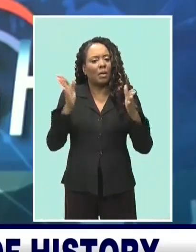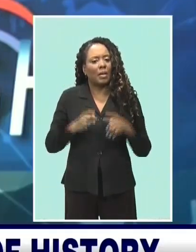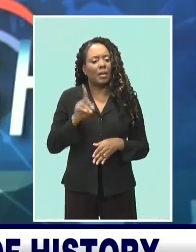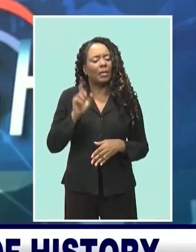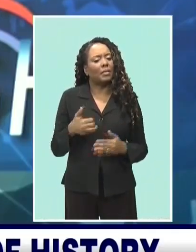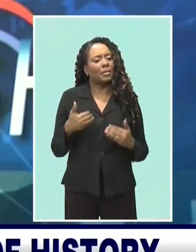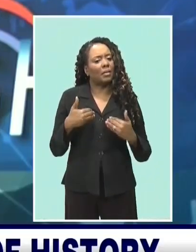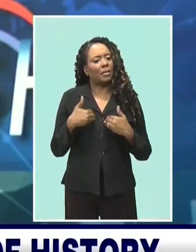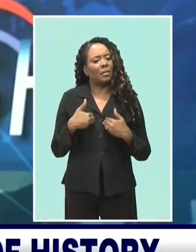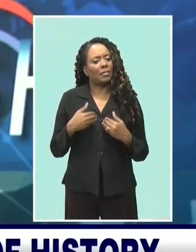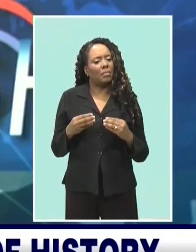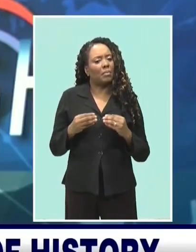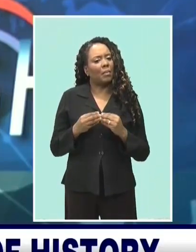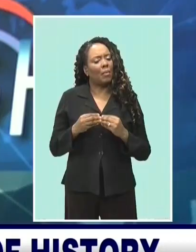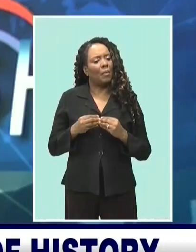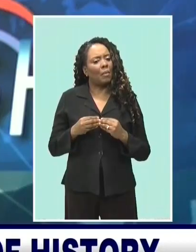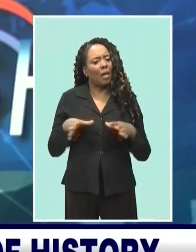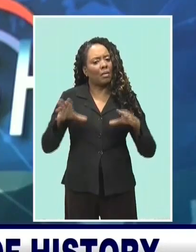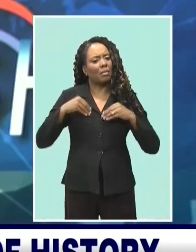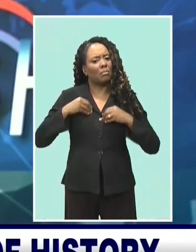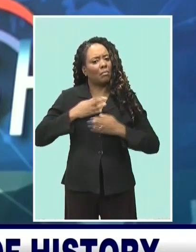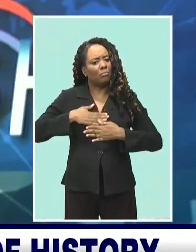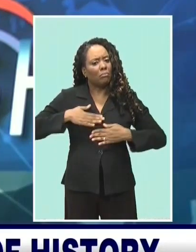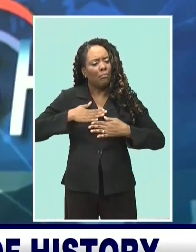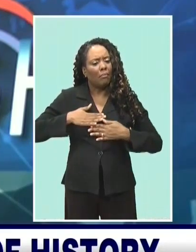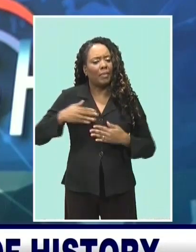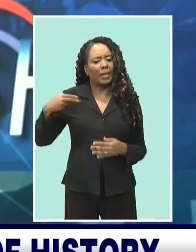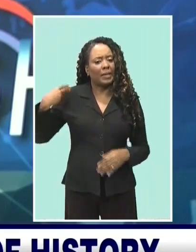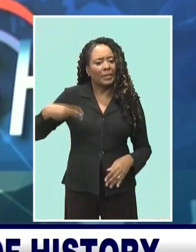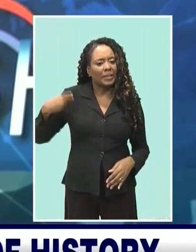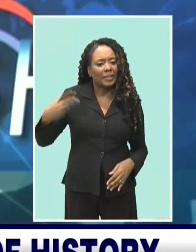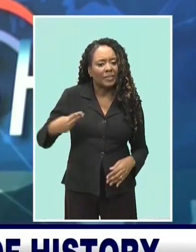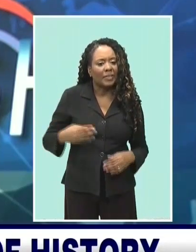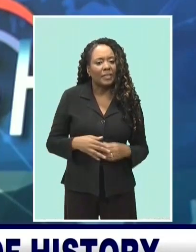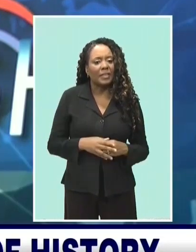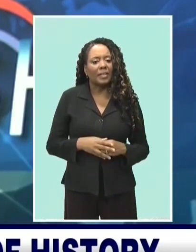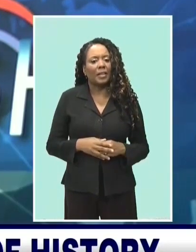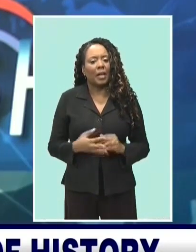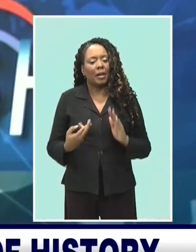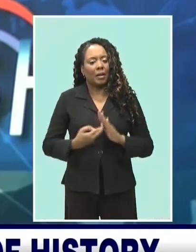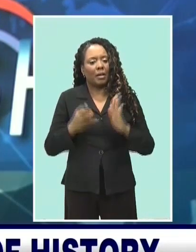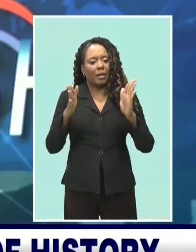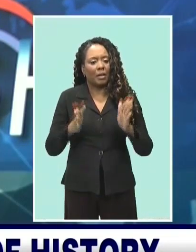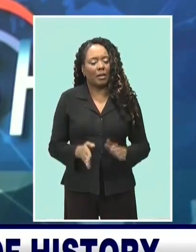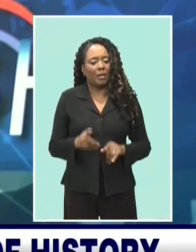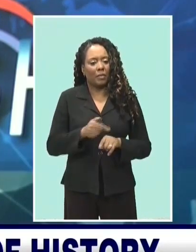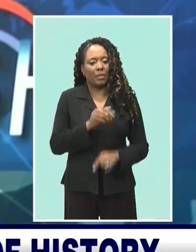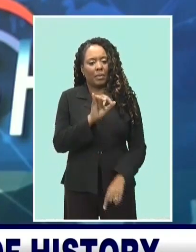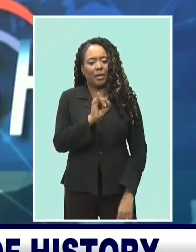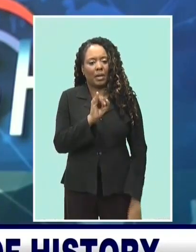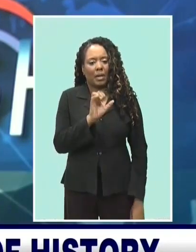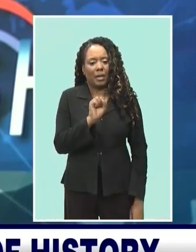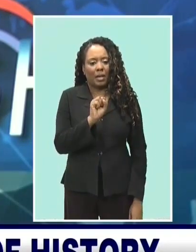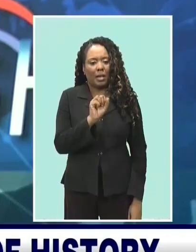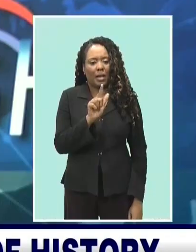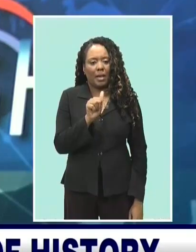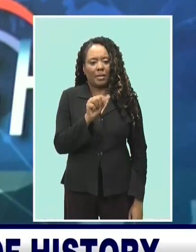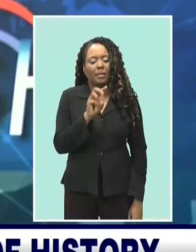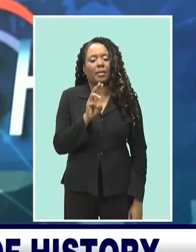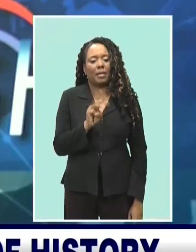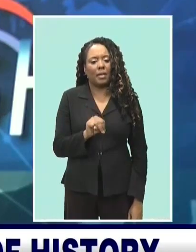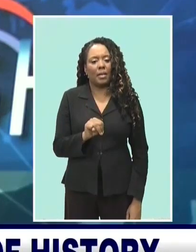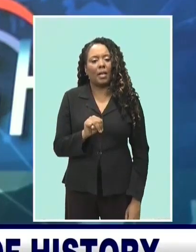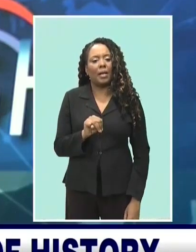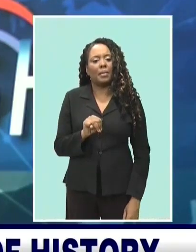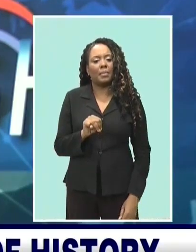being encouraged to have a greater appreciation for their history. This call from a representative of the Nation of Islam, Abdur Rahman, as